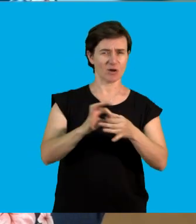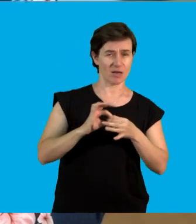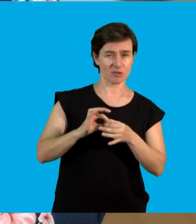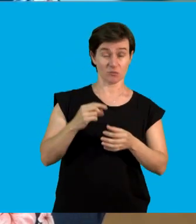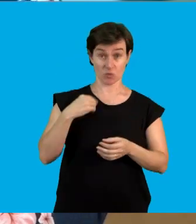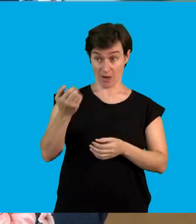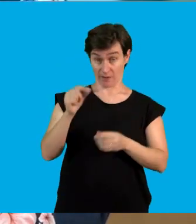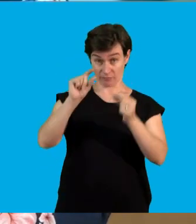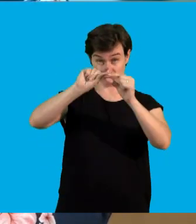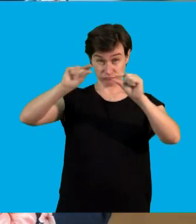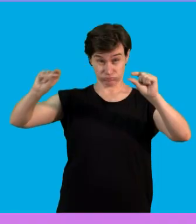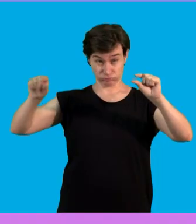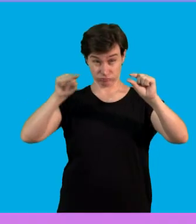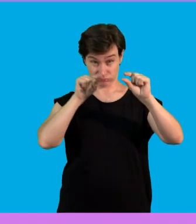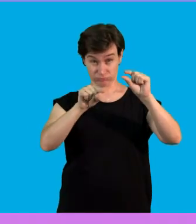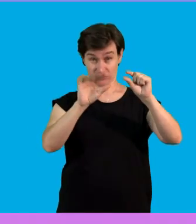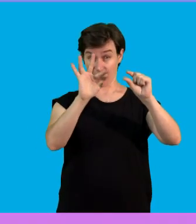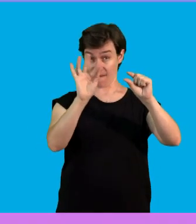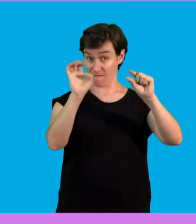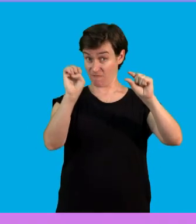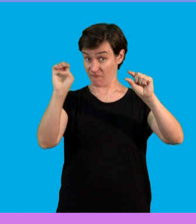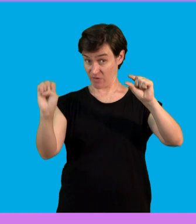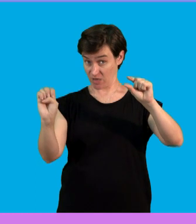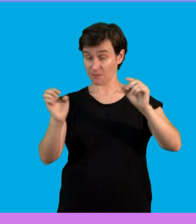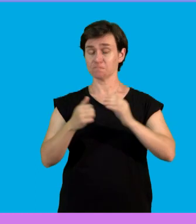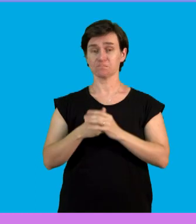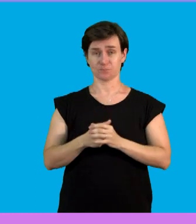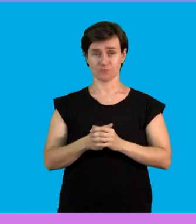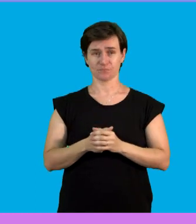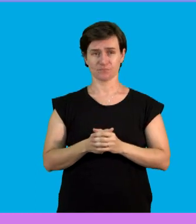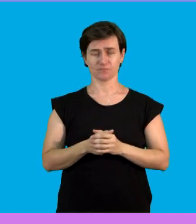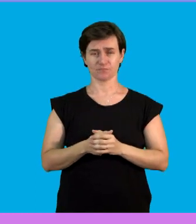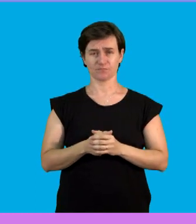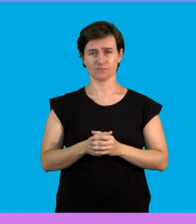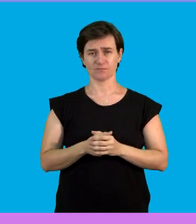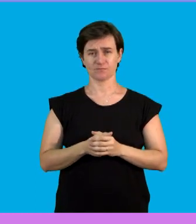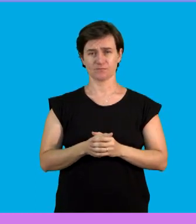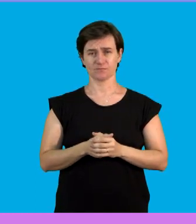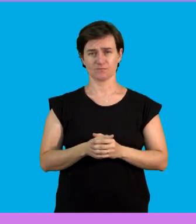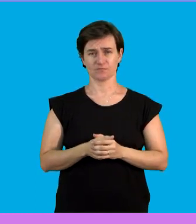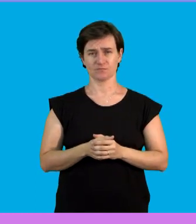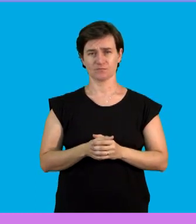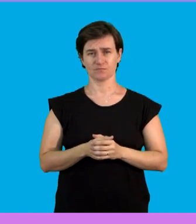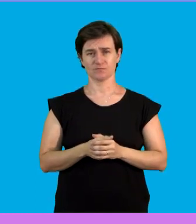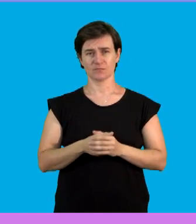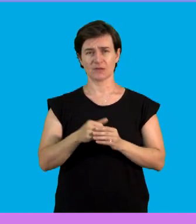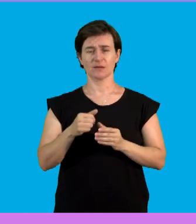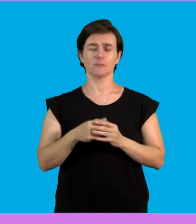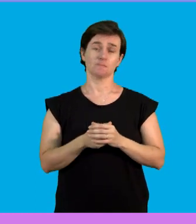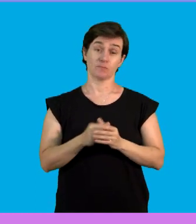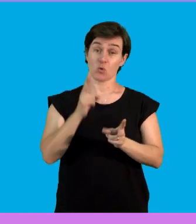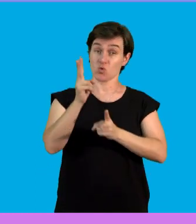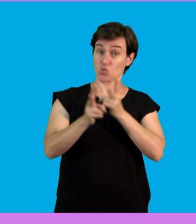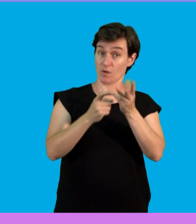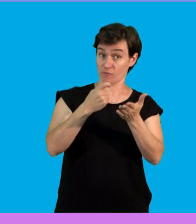an equation given, the transaction fee, and then we just need to go and